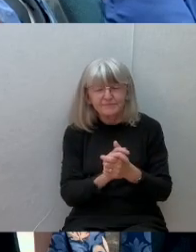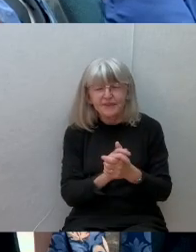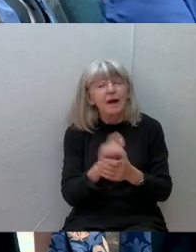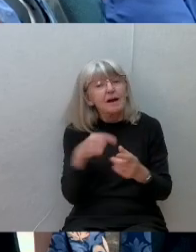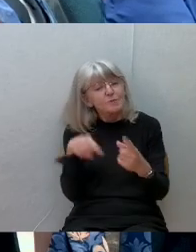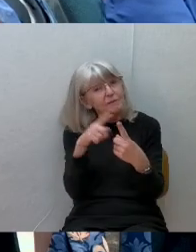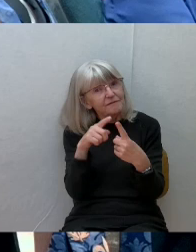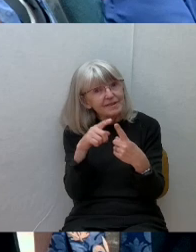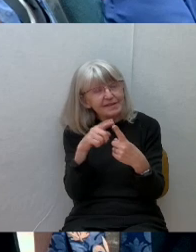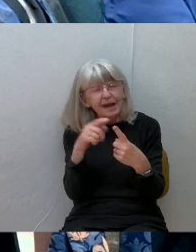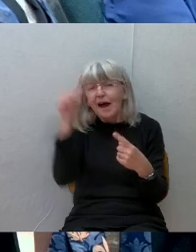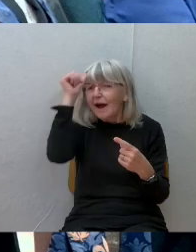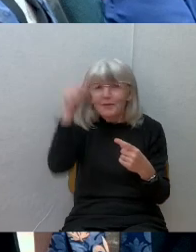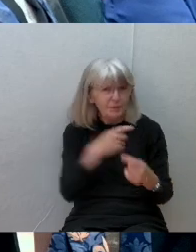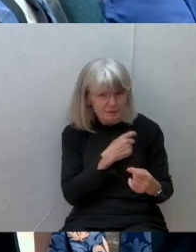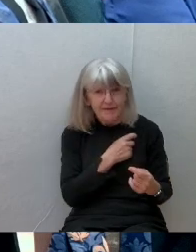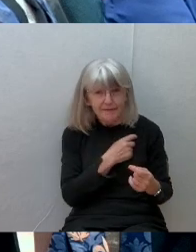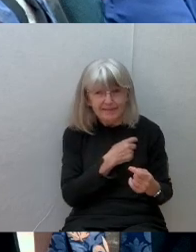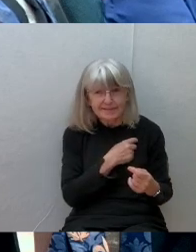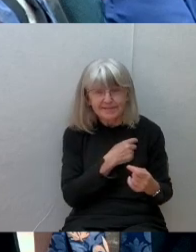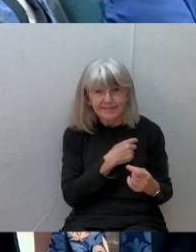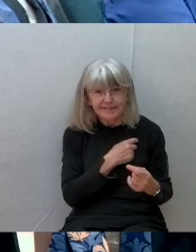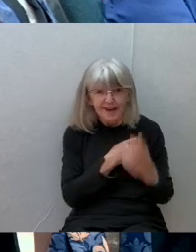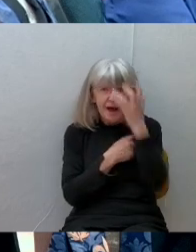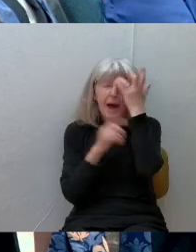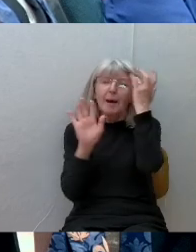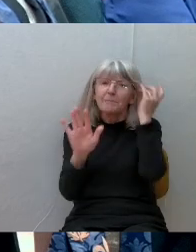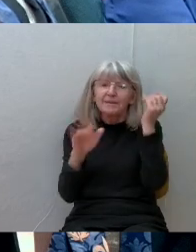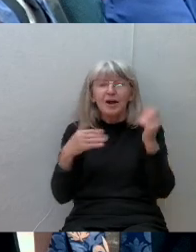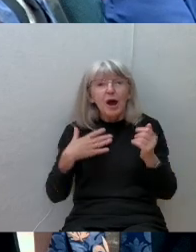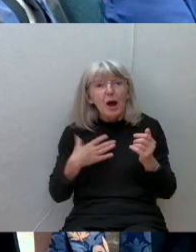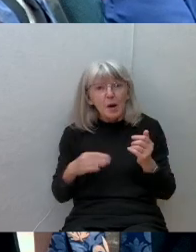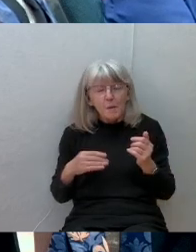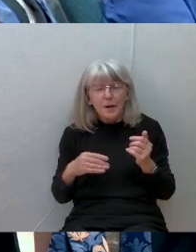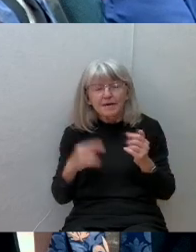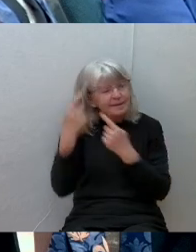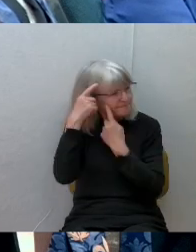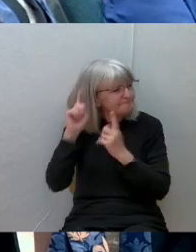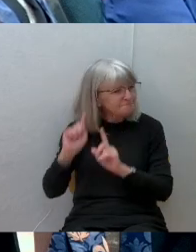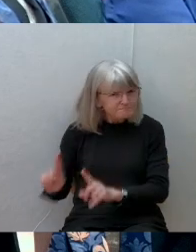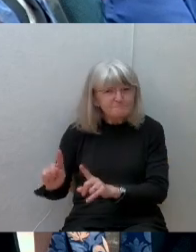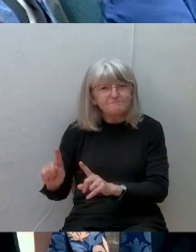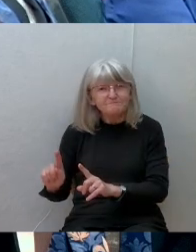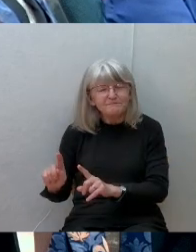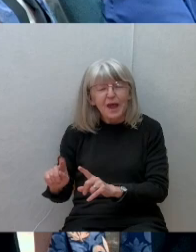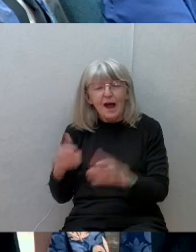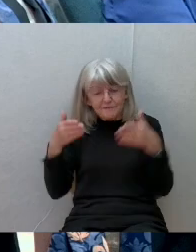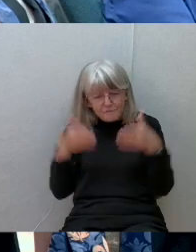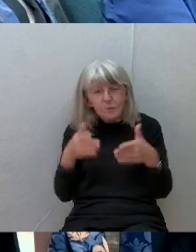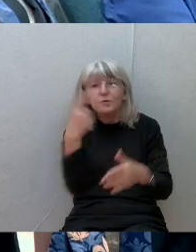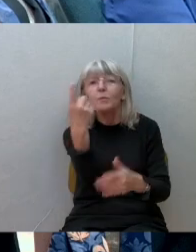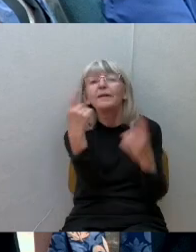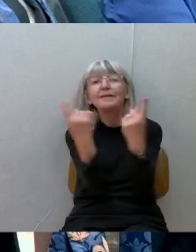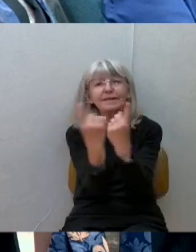nerves out there, but we need to get past the nerves and into doing one thing and one thing only, and